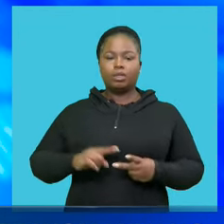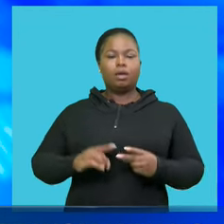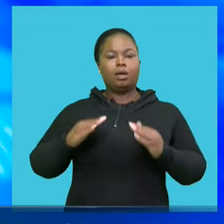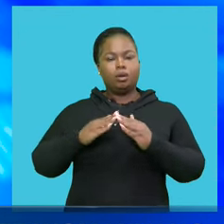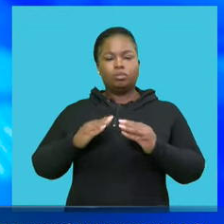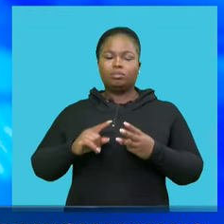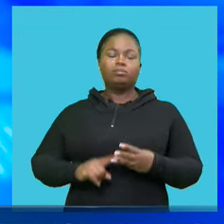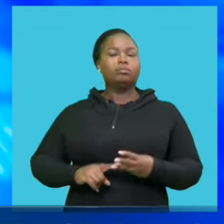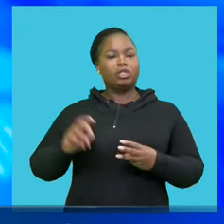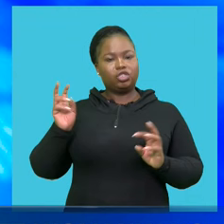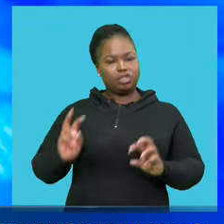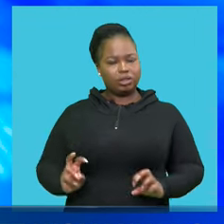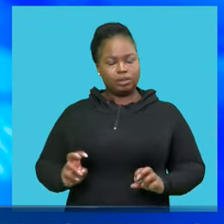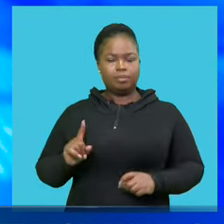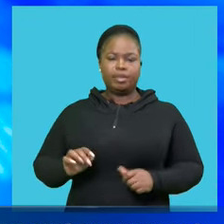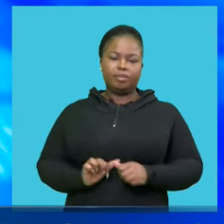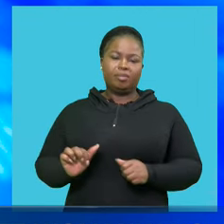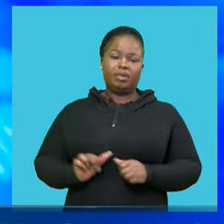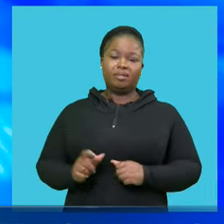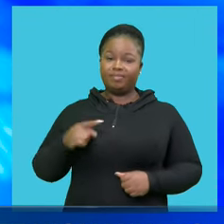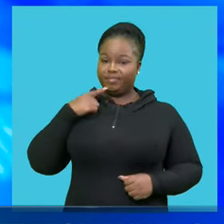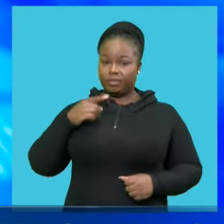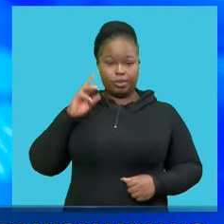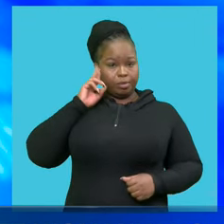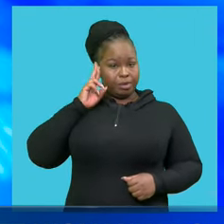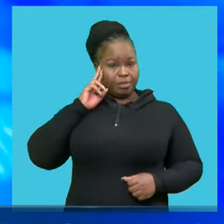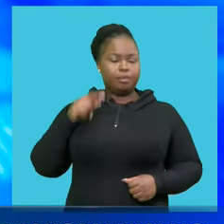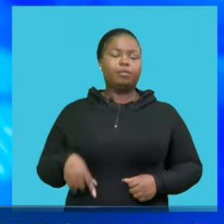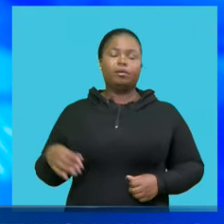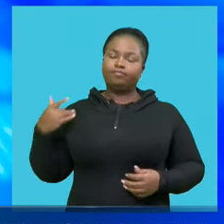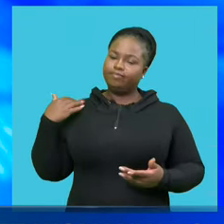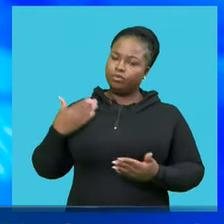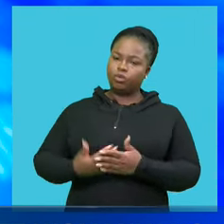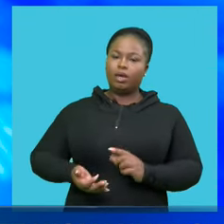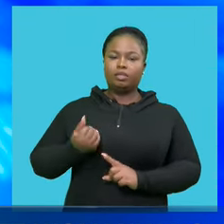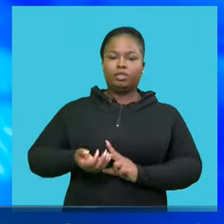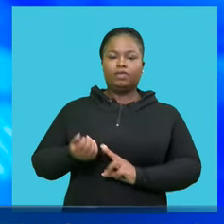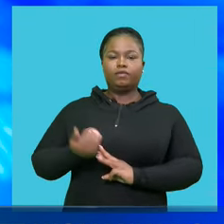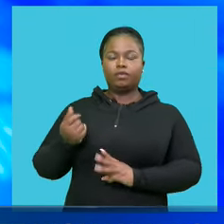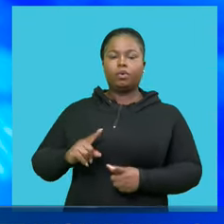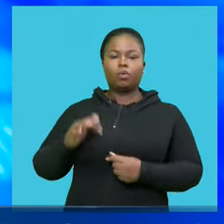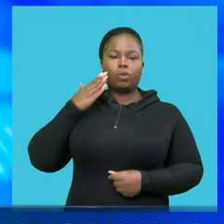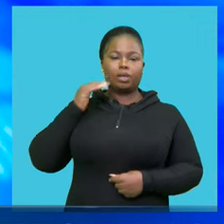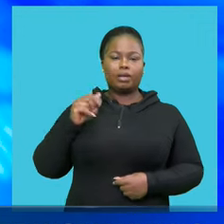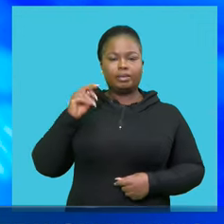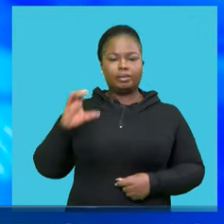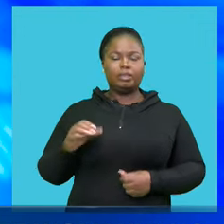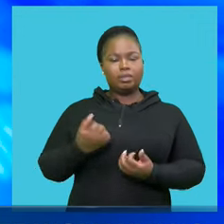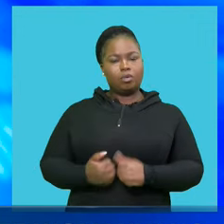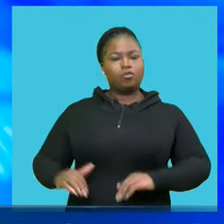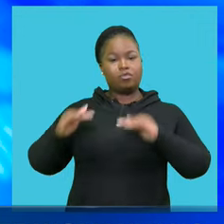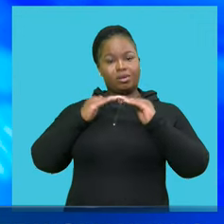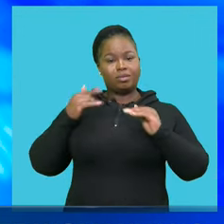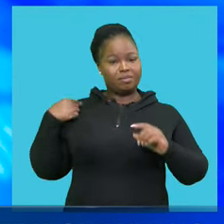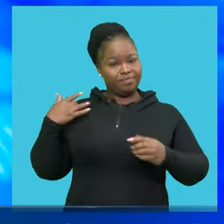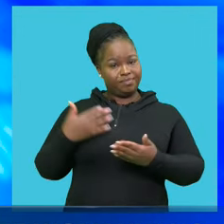nombane. Umongameli uti ilizwe malinga libali umka ama eselilu ambile panskola ulolo hulumende wendando yesninzi oganyei demokrasi.